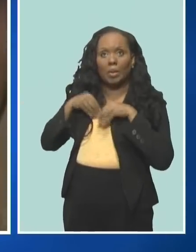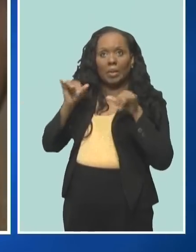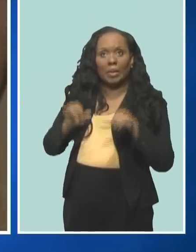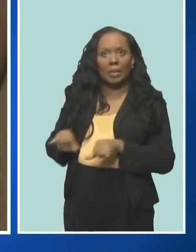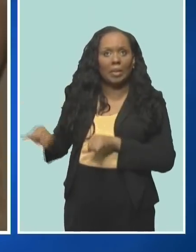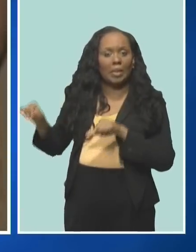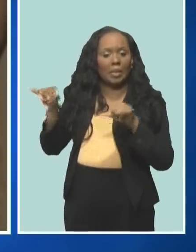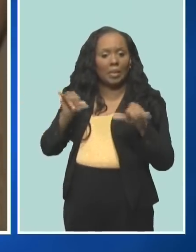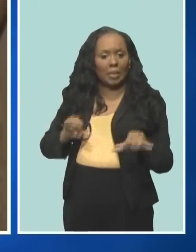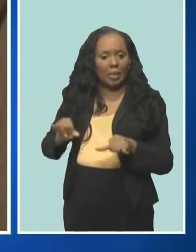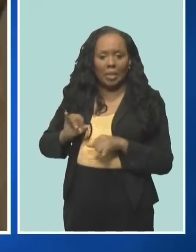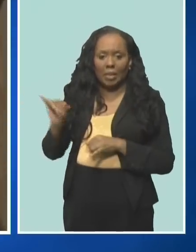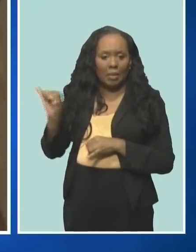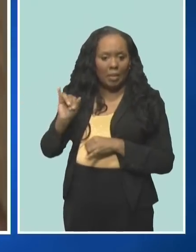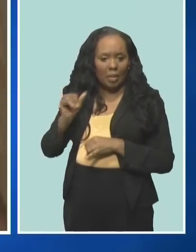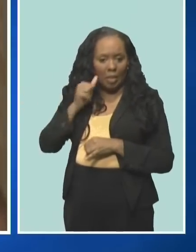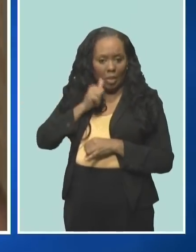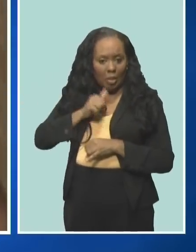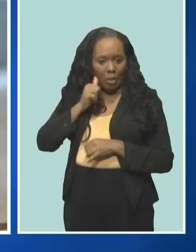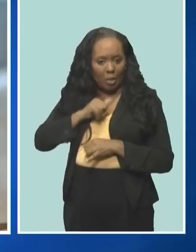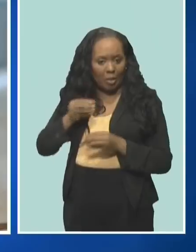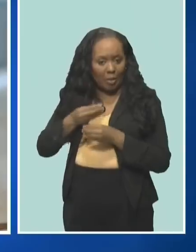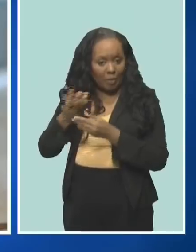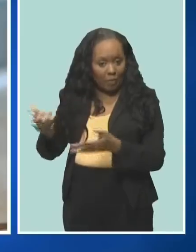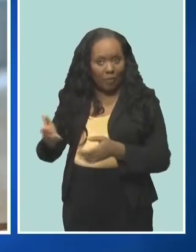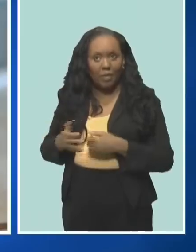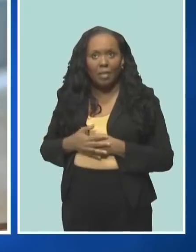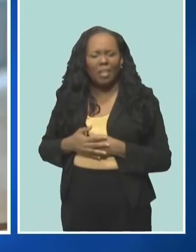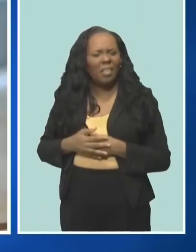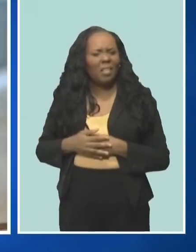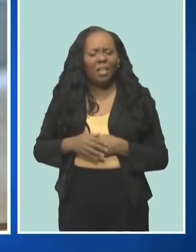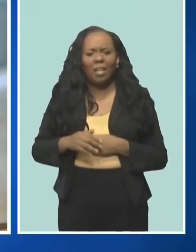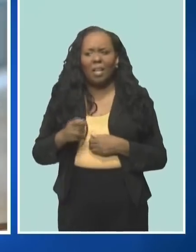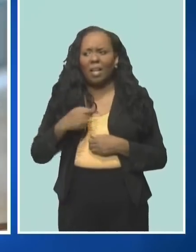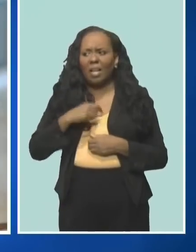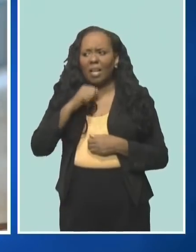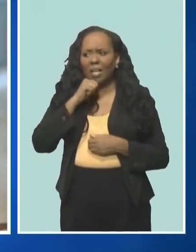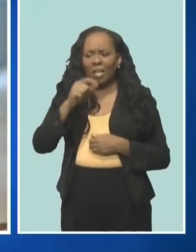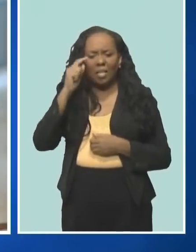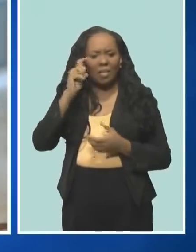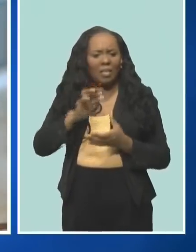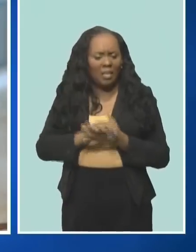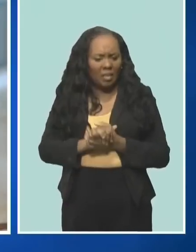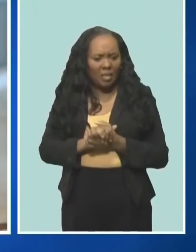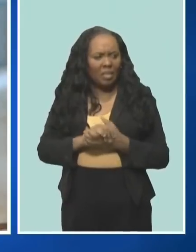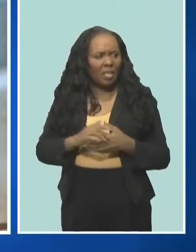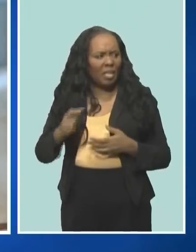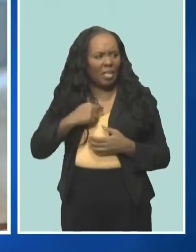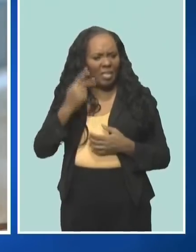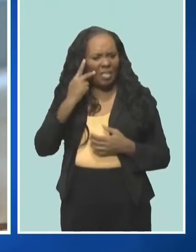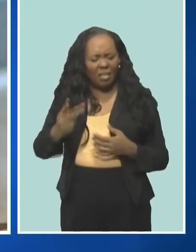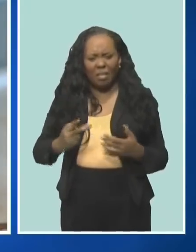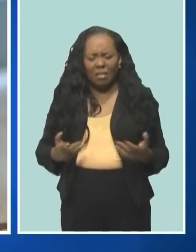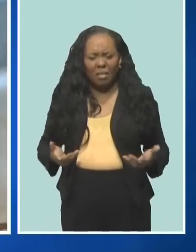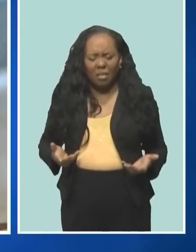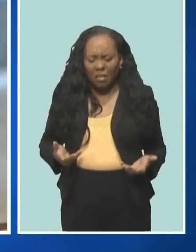the piece Jones gifted her. At first I didn't believe it. So I saw it and I was